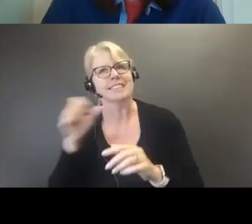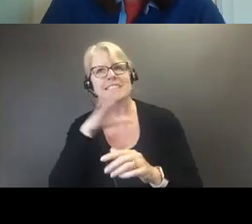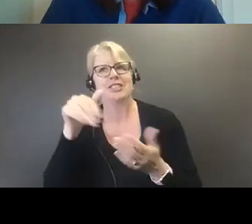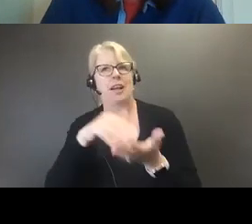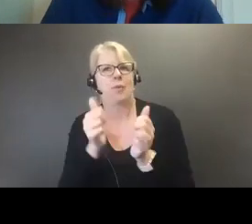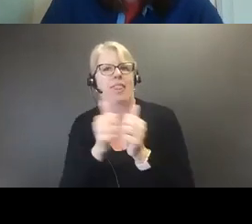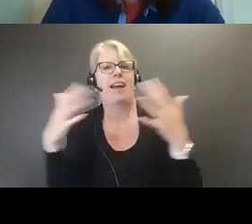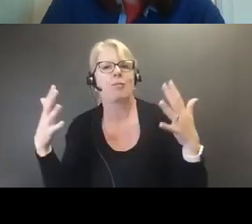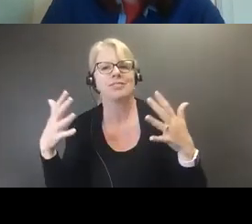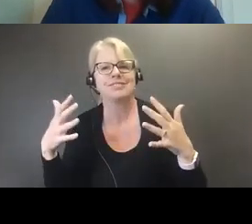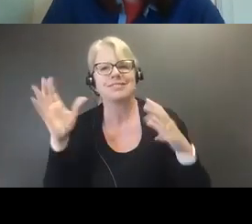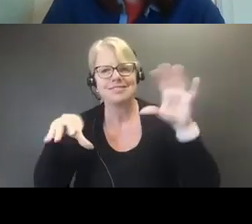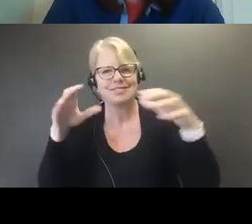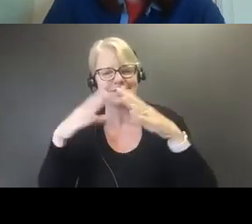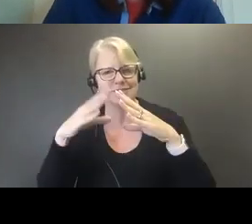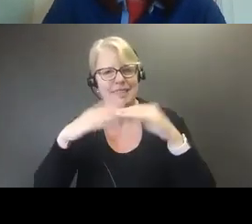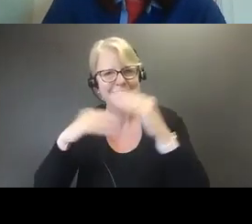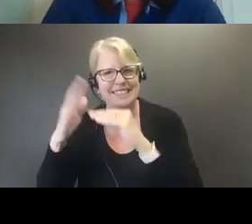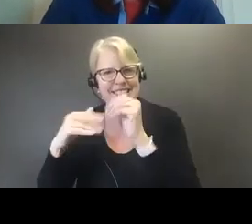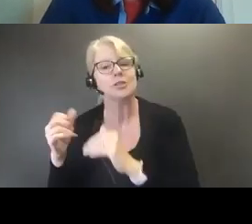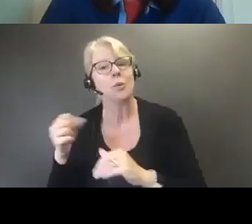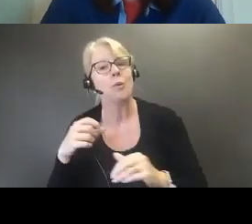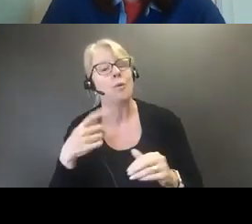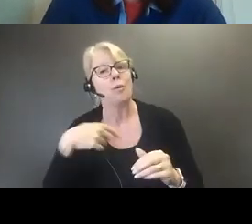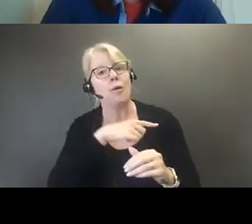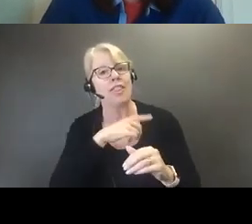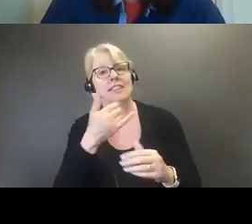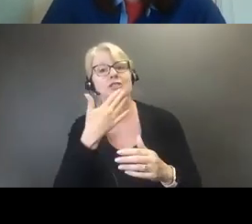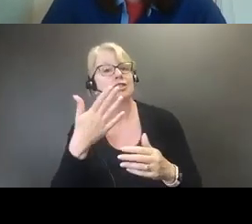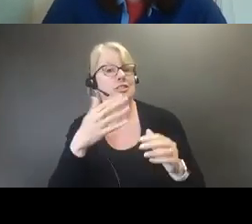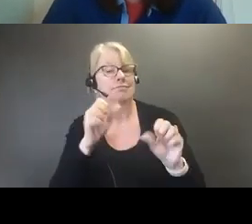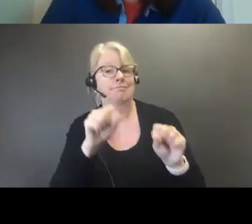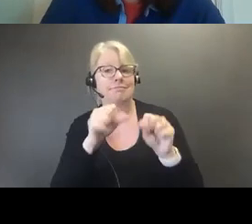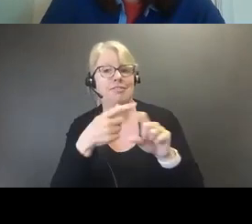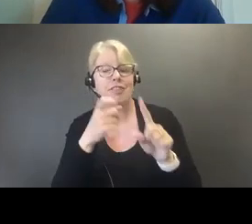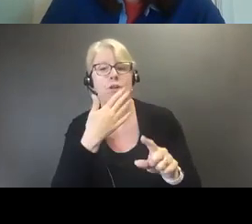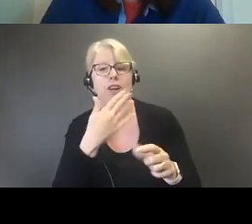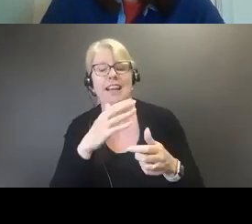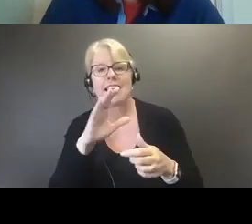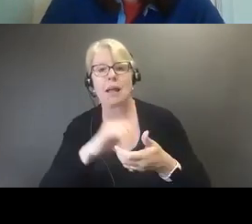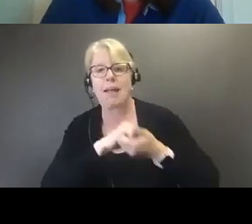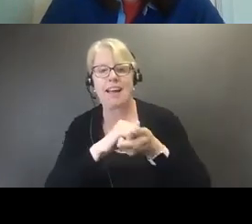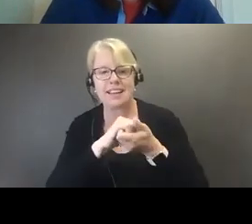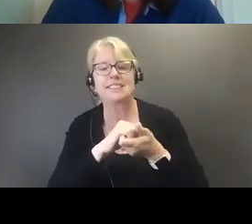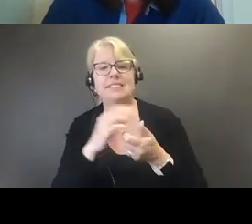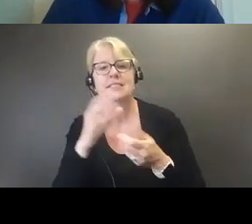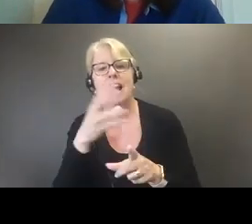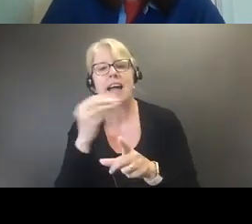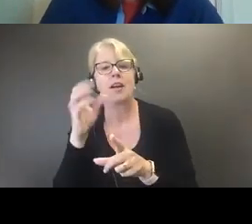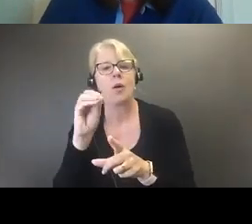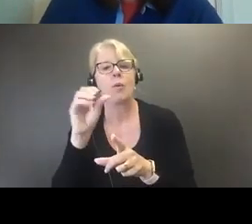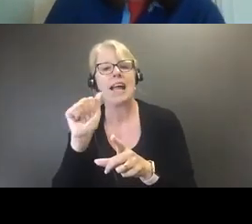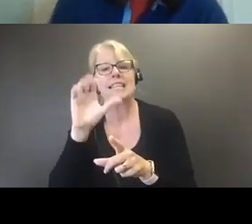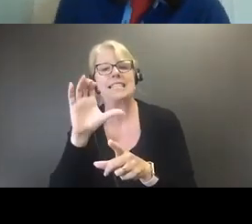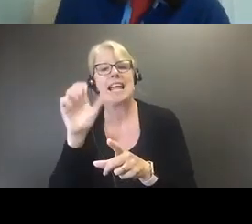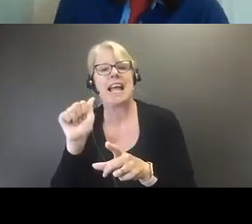And this has all been possible through this partnership from the Good Companions Senior Center and the OACAO, and with the support of the